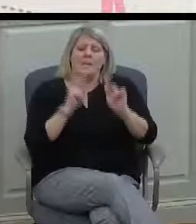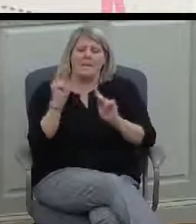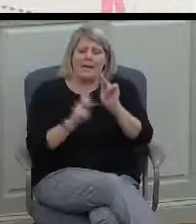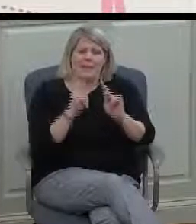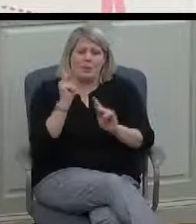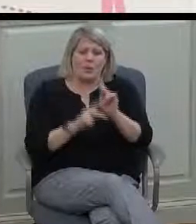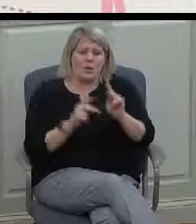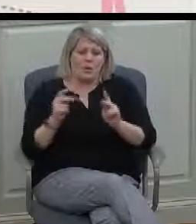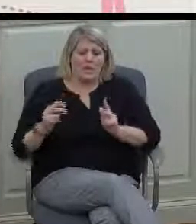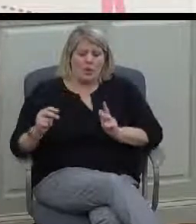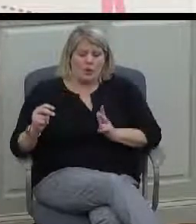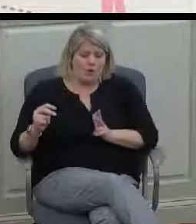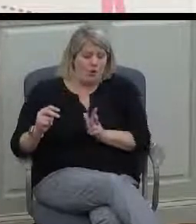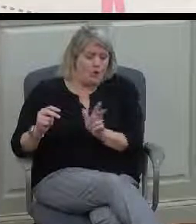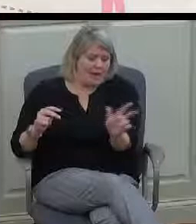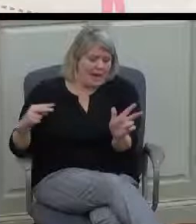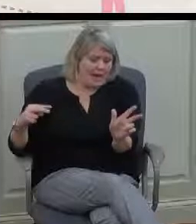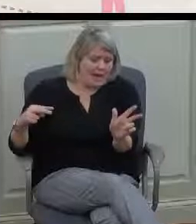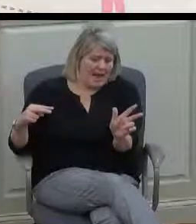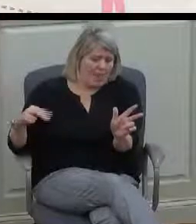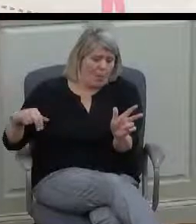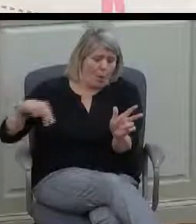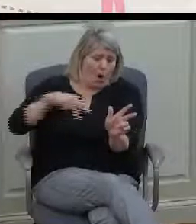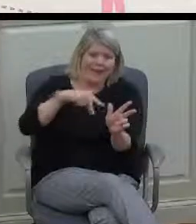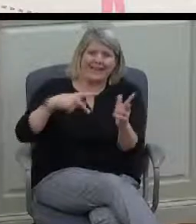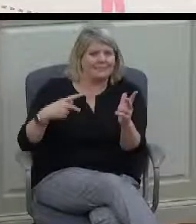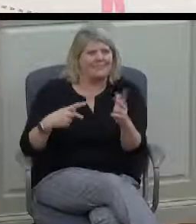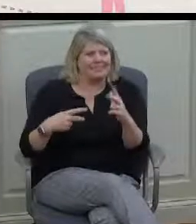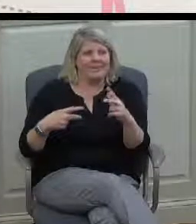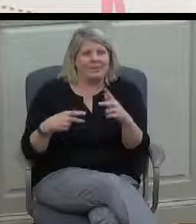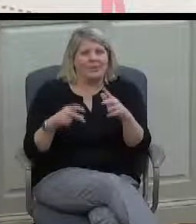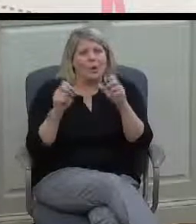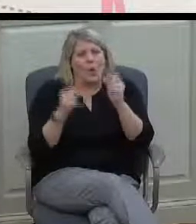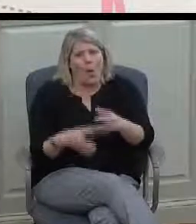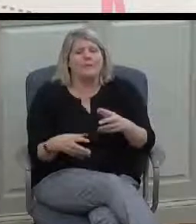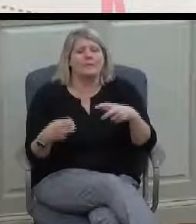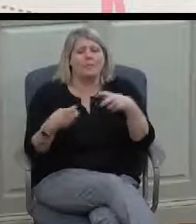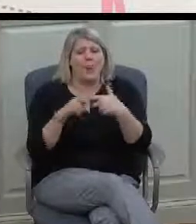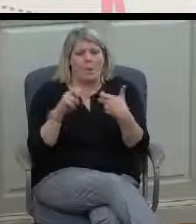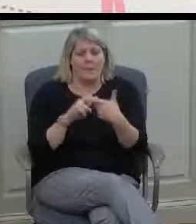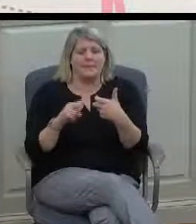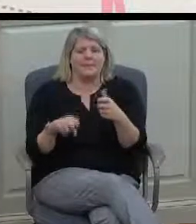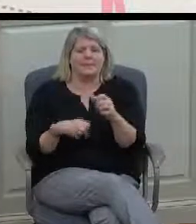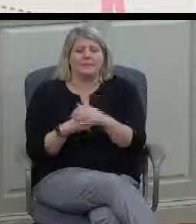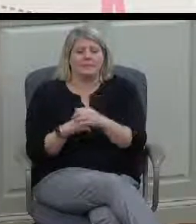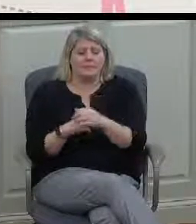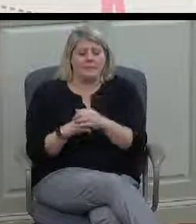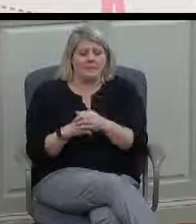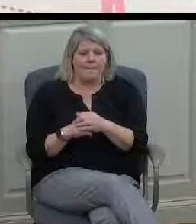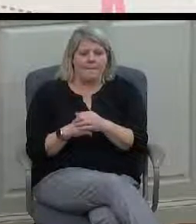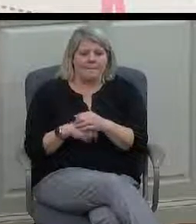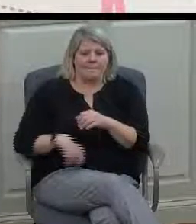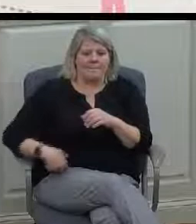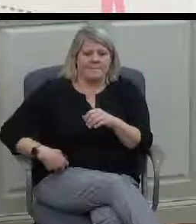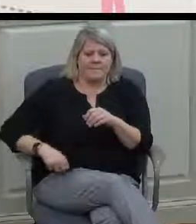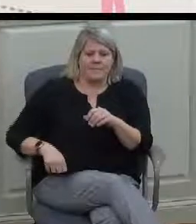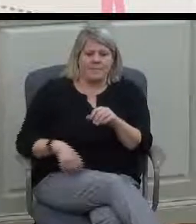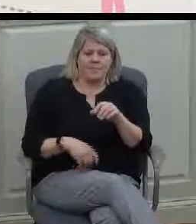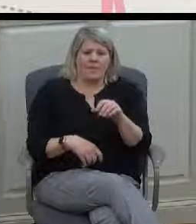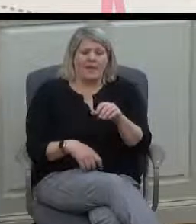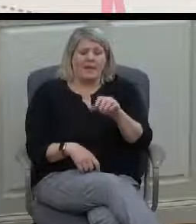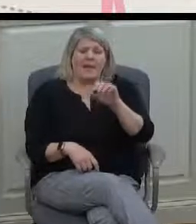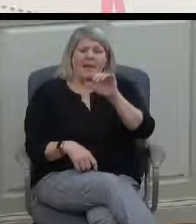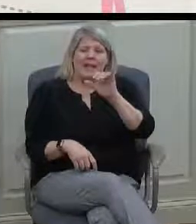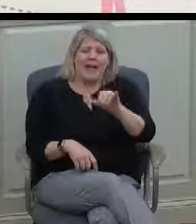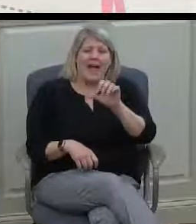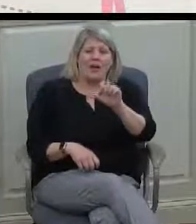missing someone in a crosswalk. If we eliminate that, again, it may cause a moment or two of delay for someone